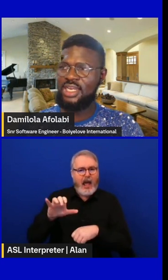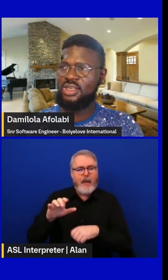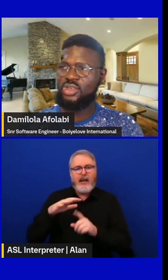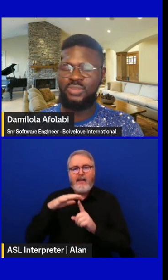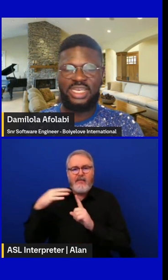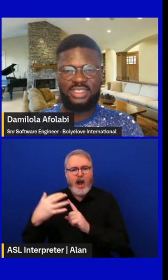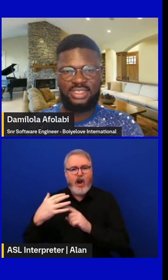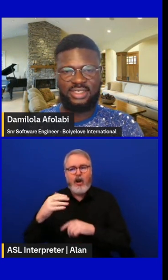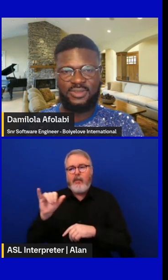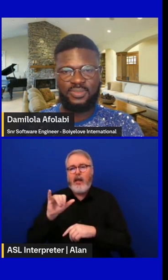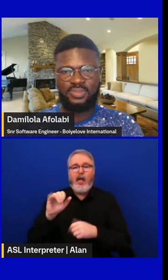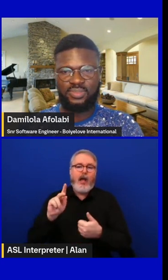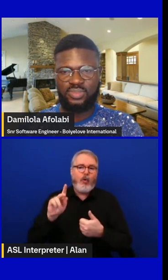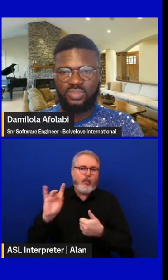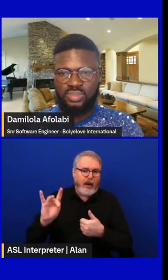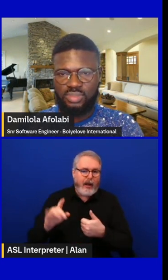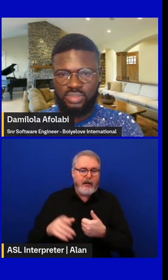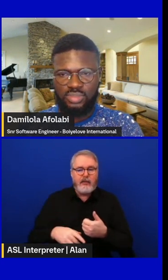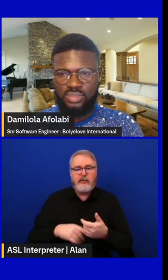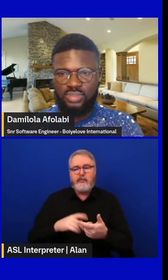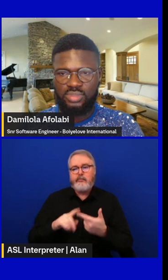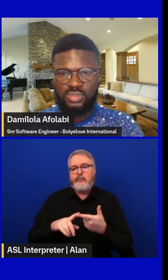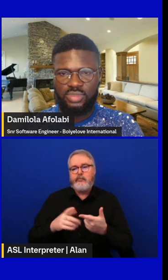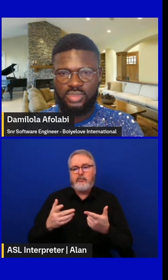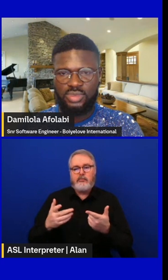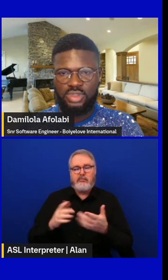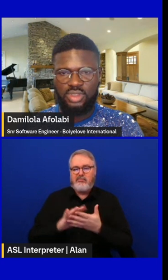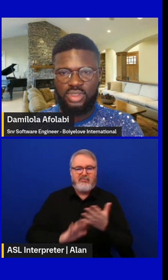environments like Kubernetes.